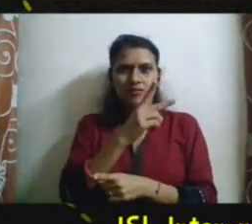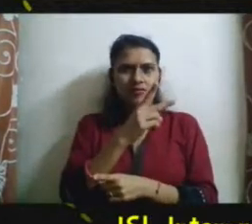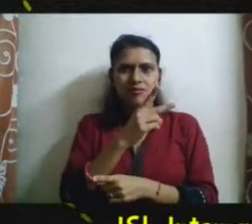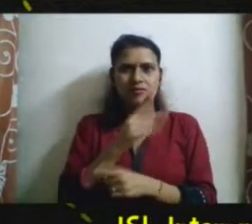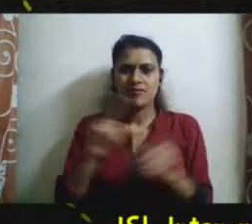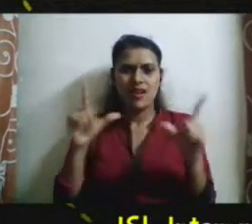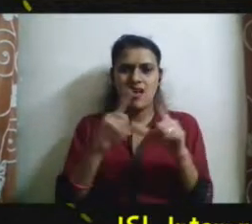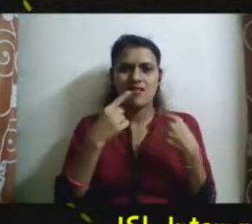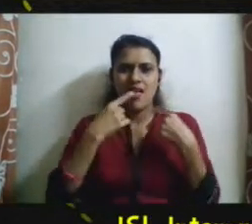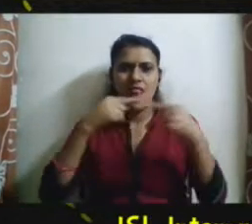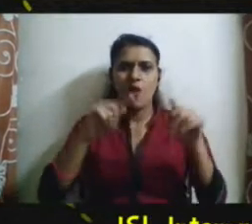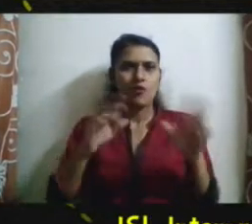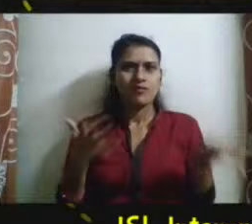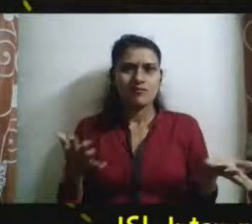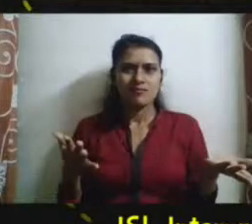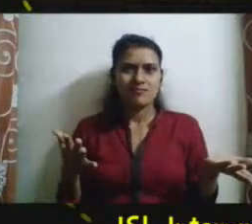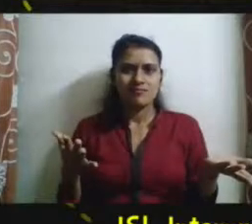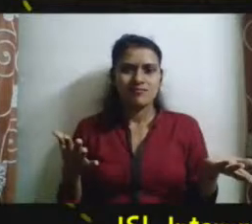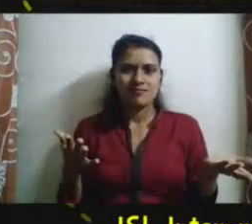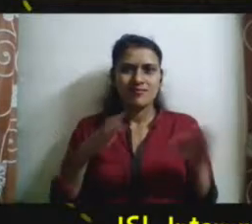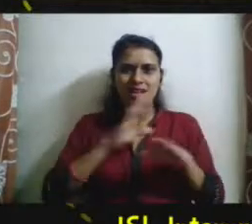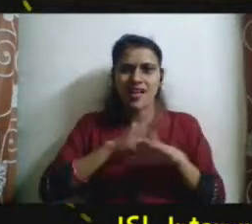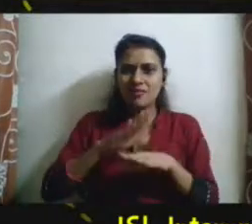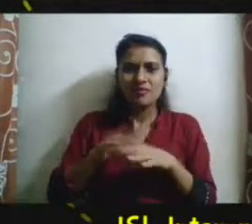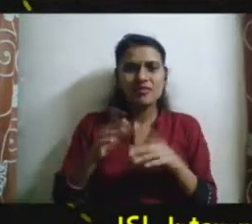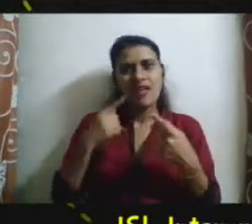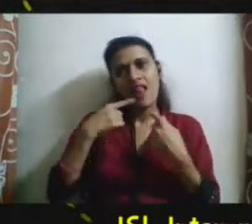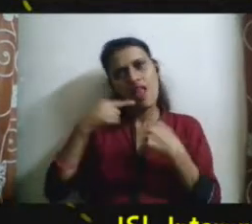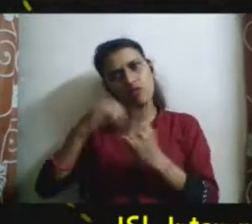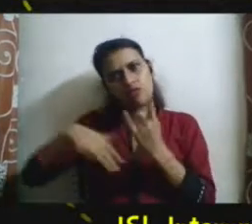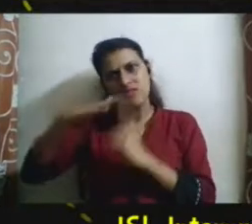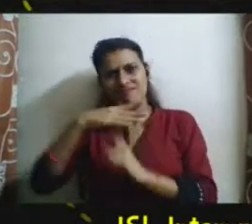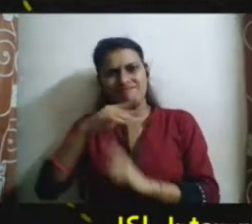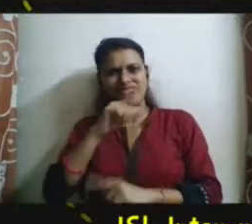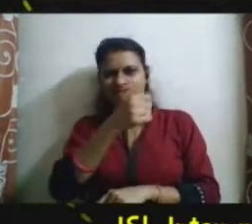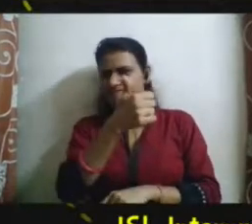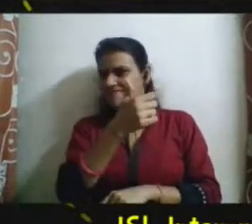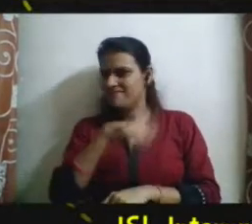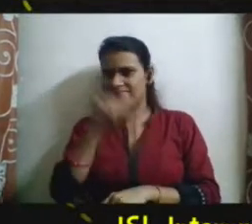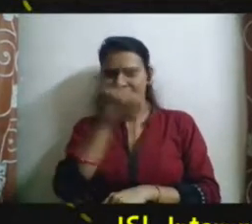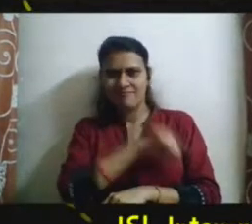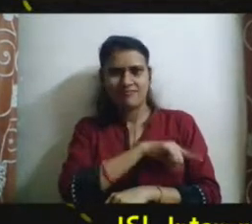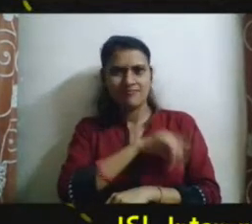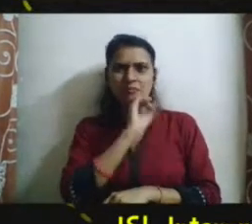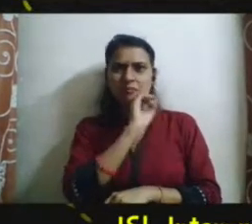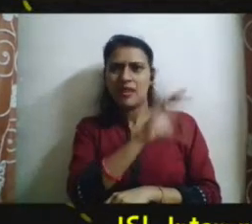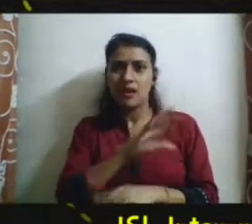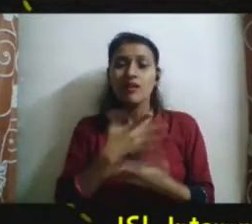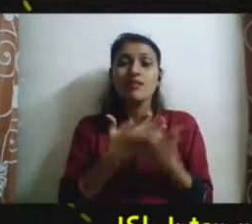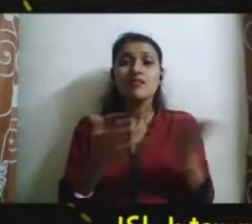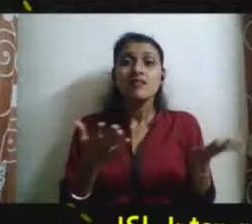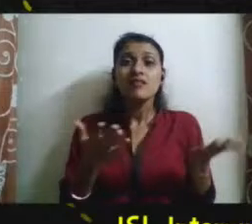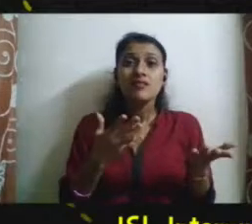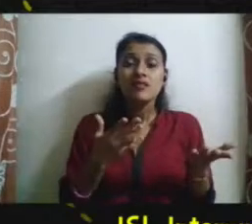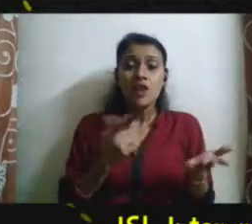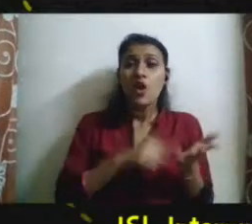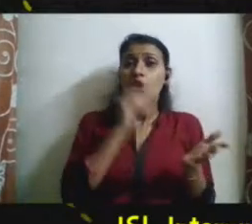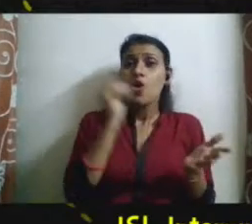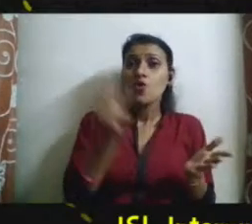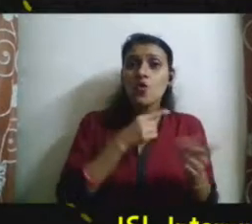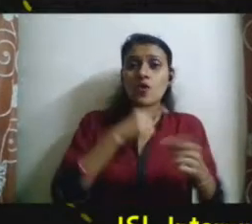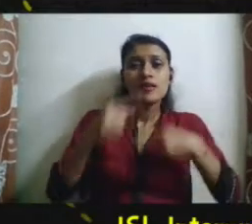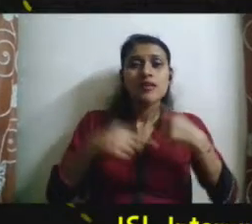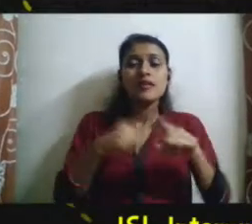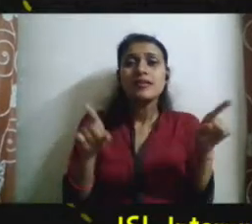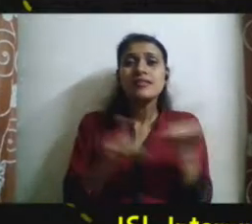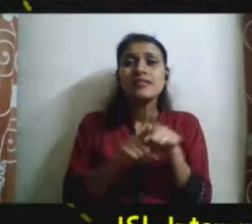this kind of experience. And yet it is being used constantly. And similar lyrics